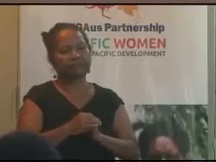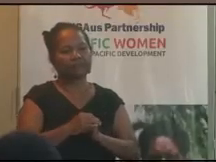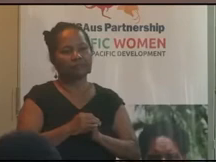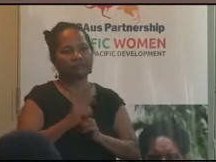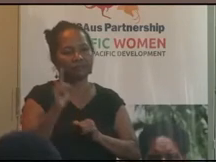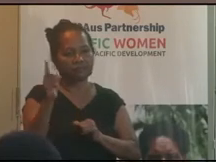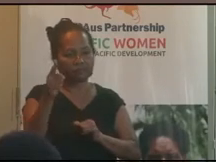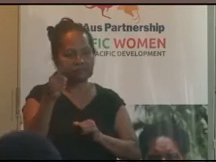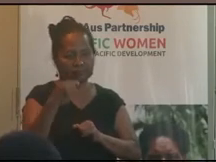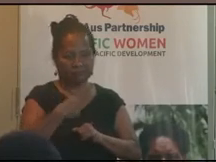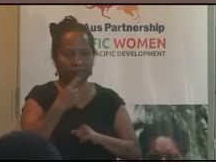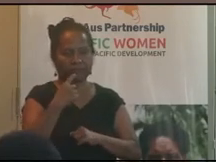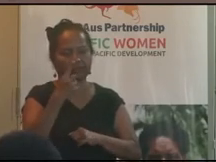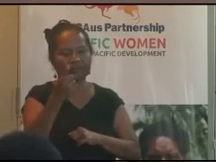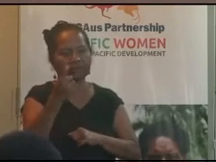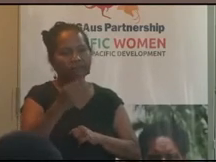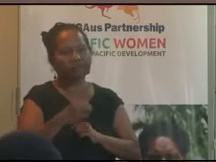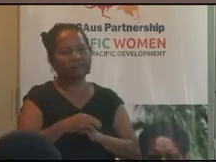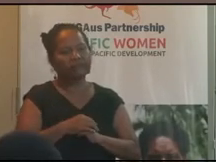First of all, let me say that